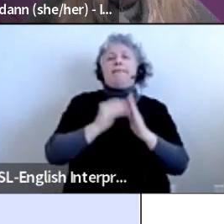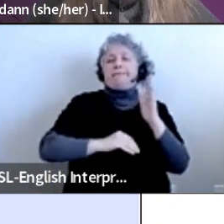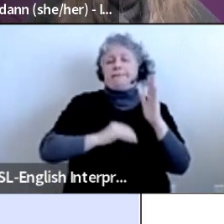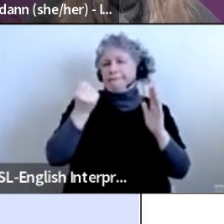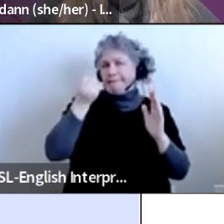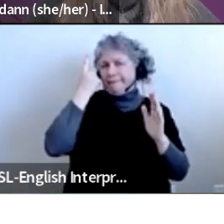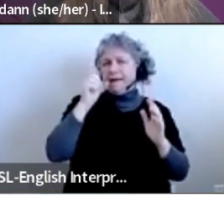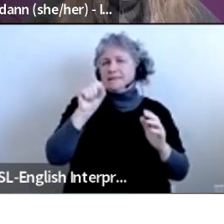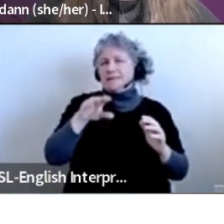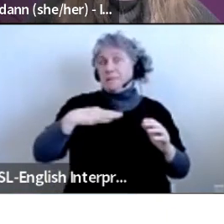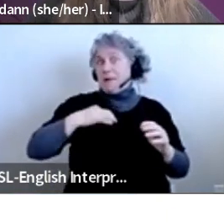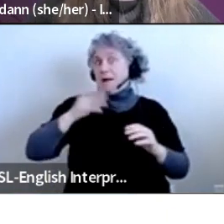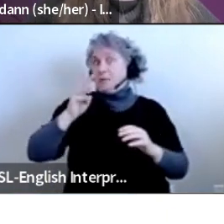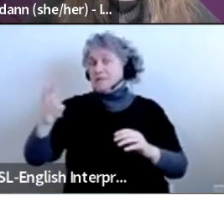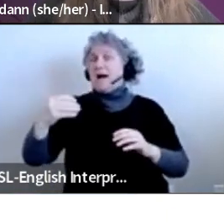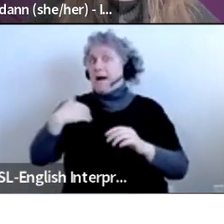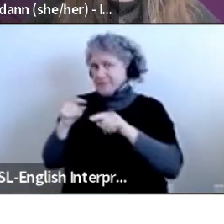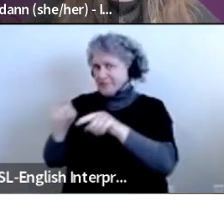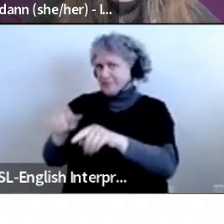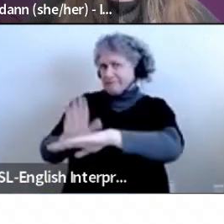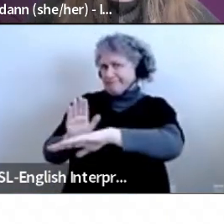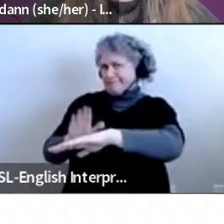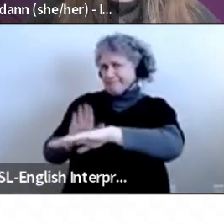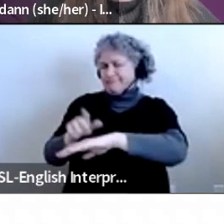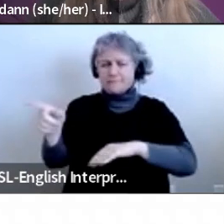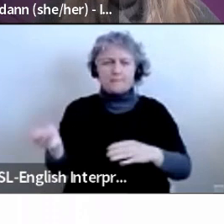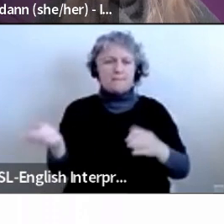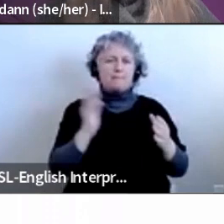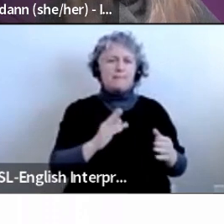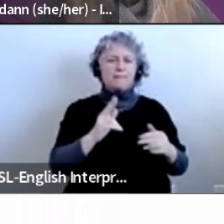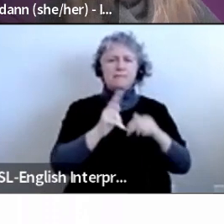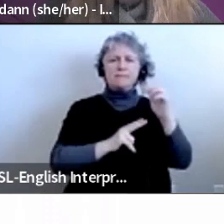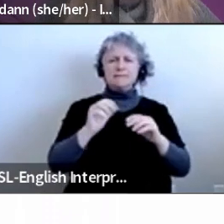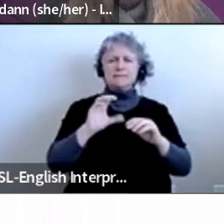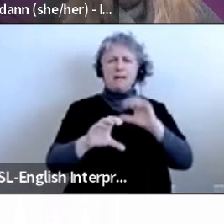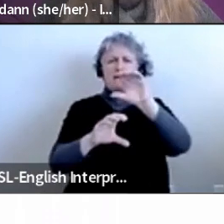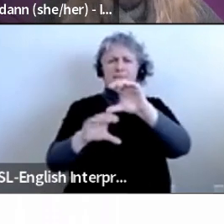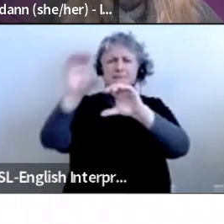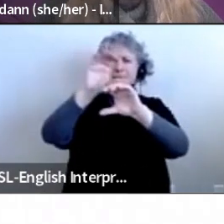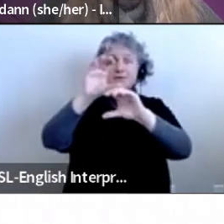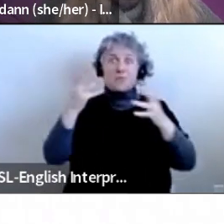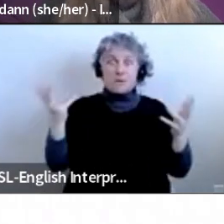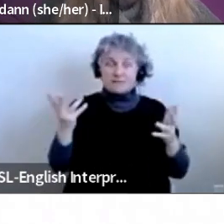the SM Apply website. So the building blocks on your business model canvas